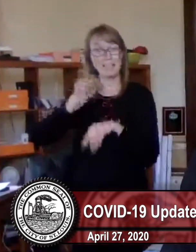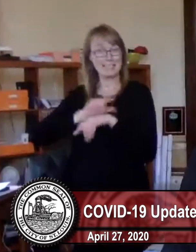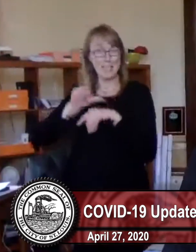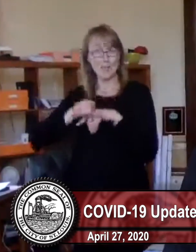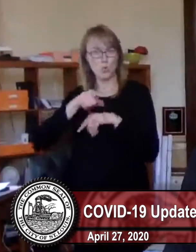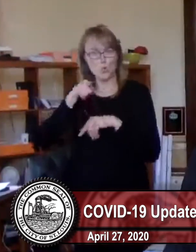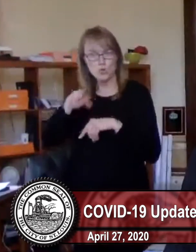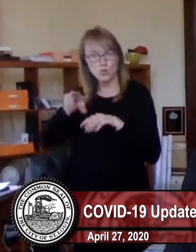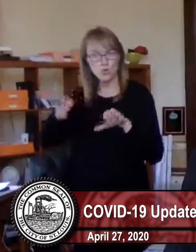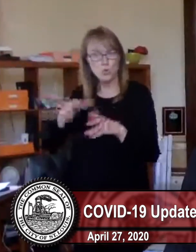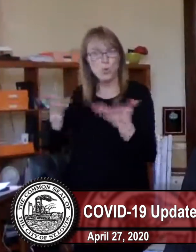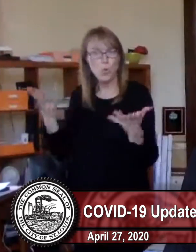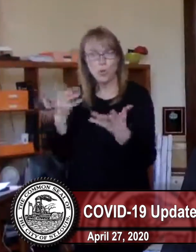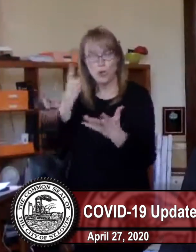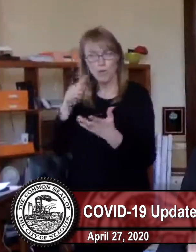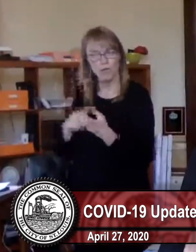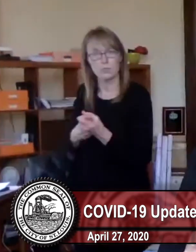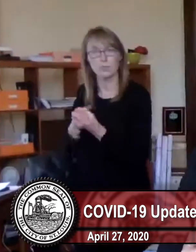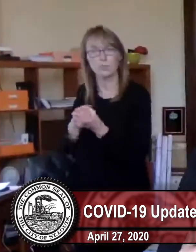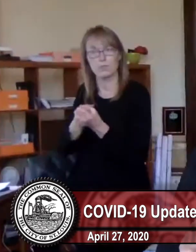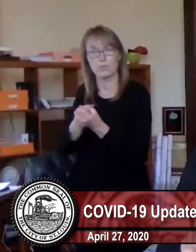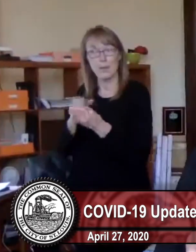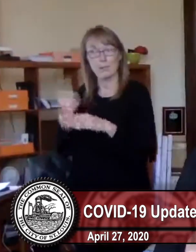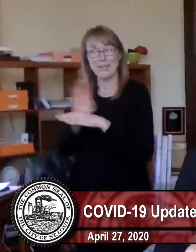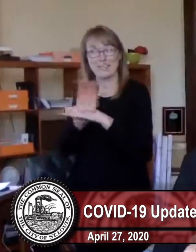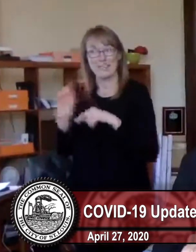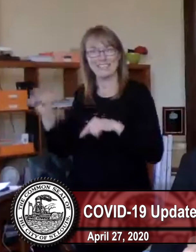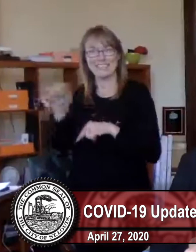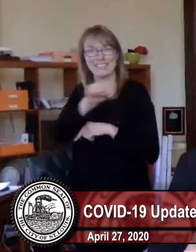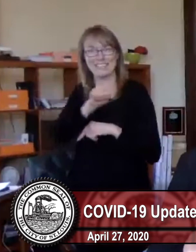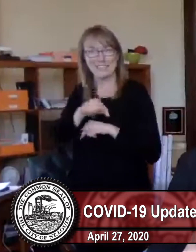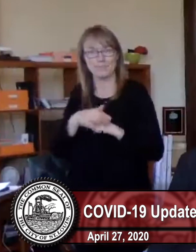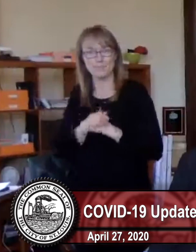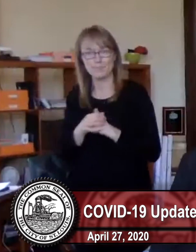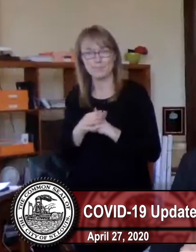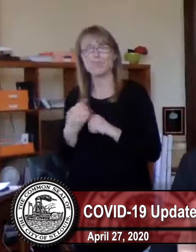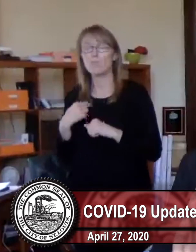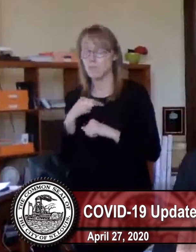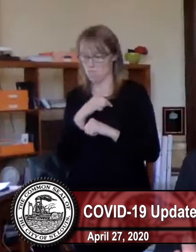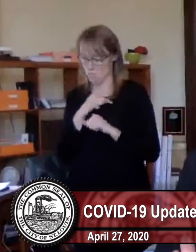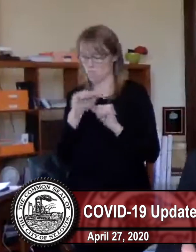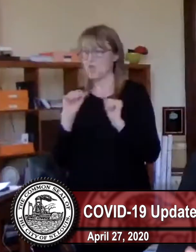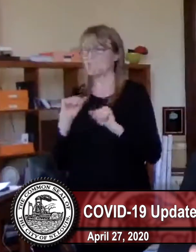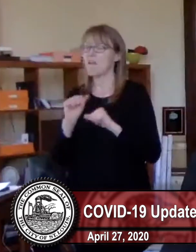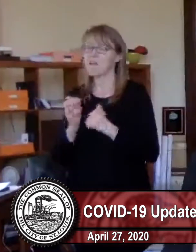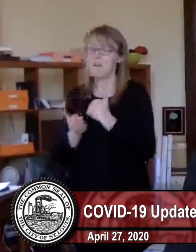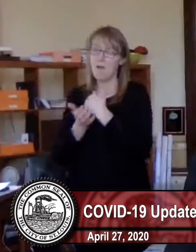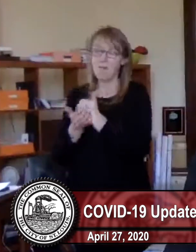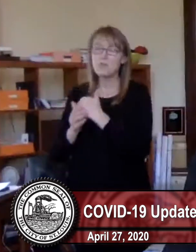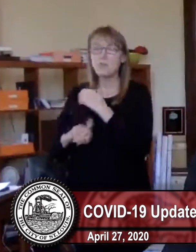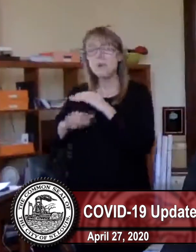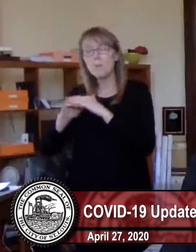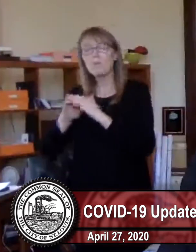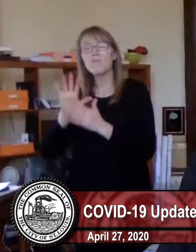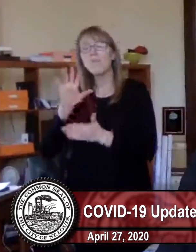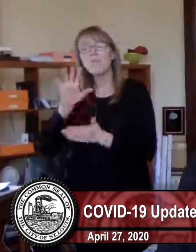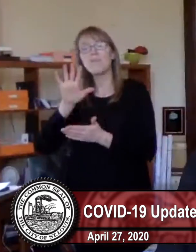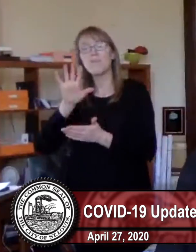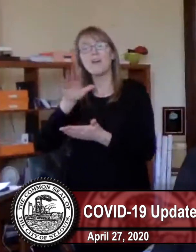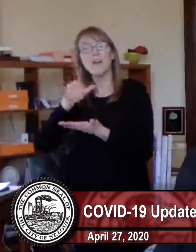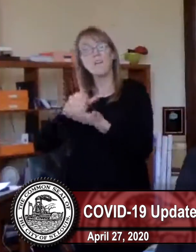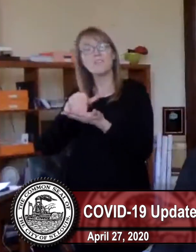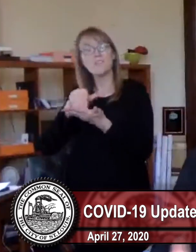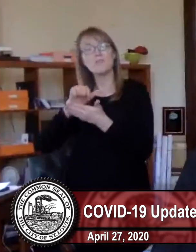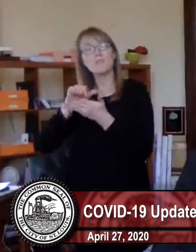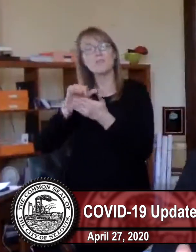fund that can help with up to a $5,000 loan. Now, that's not a huge amount of money, but for a small business that